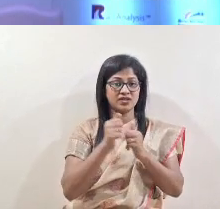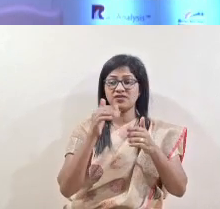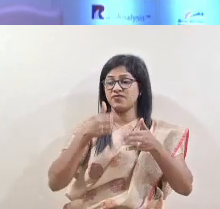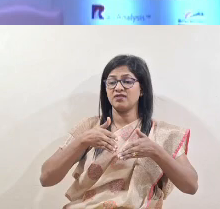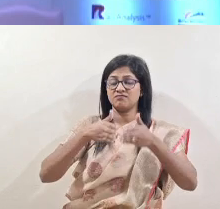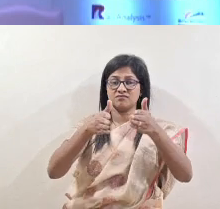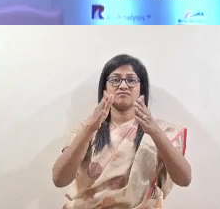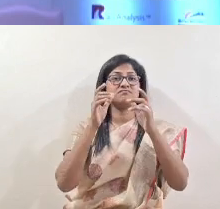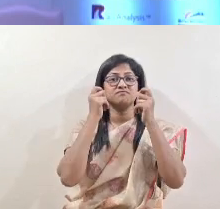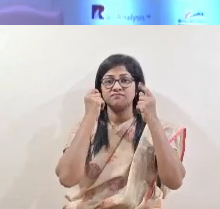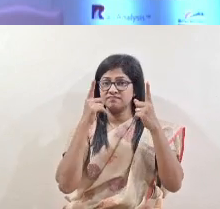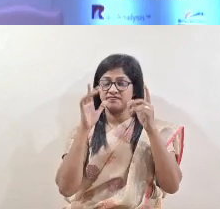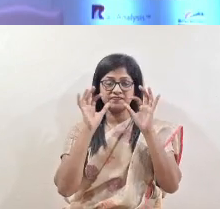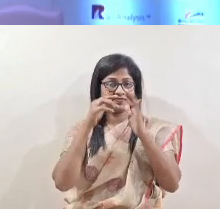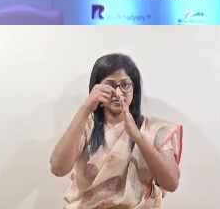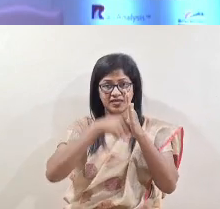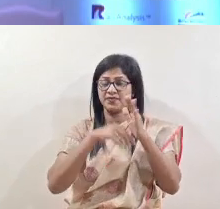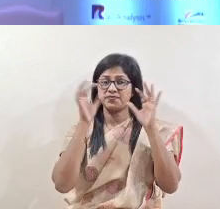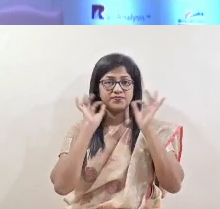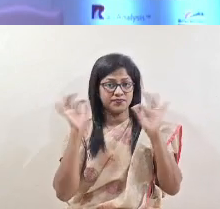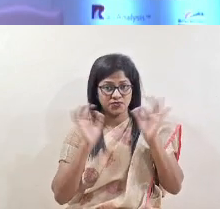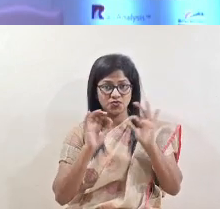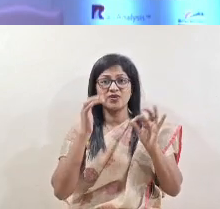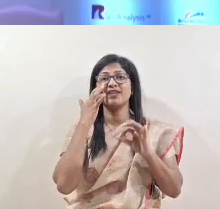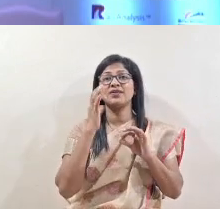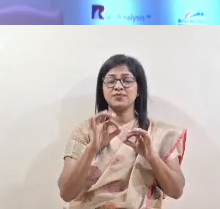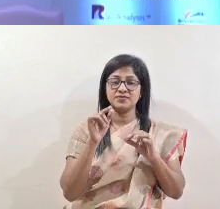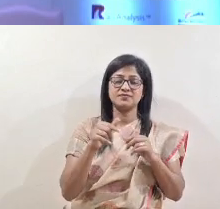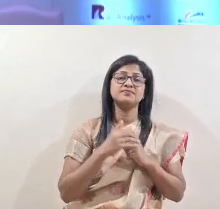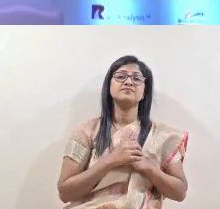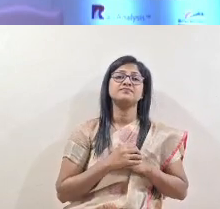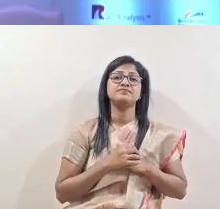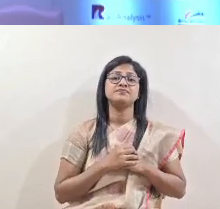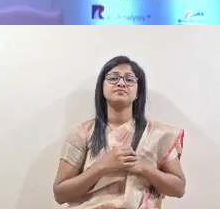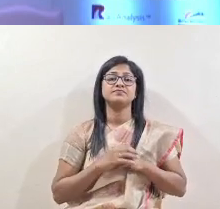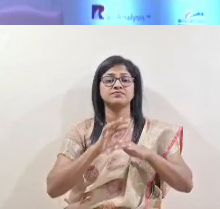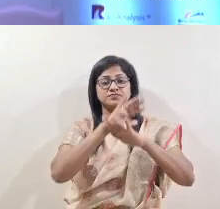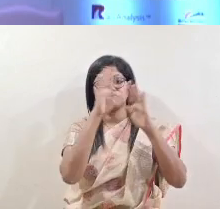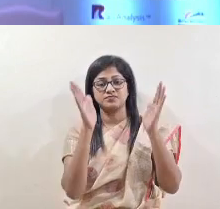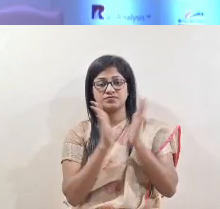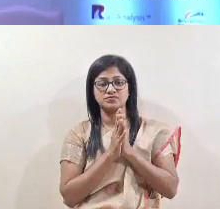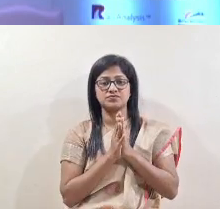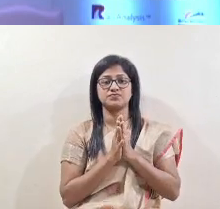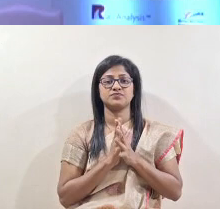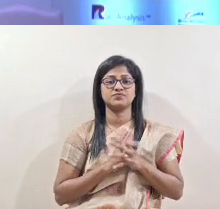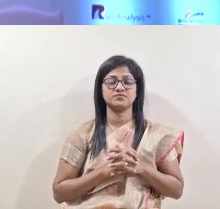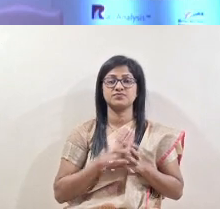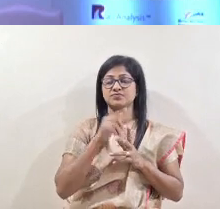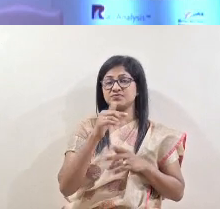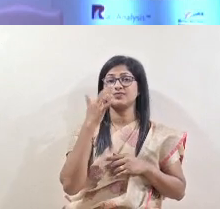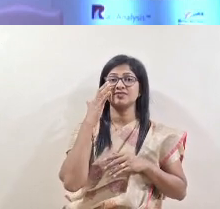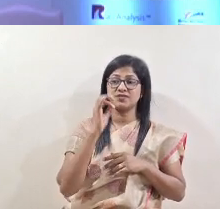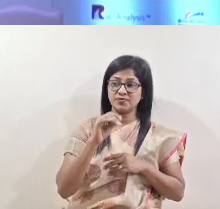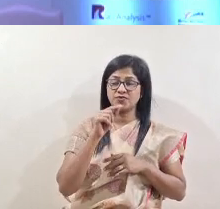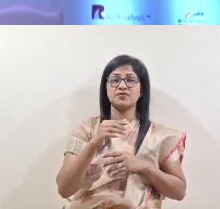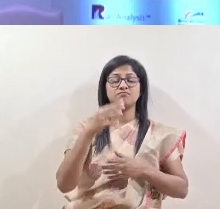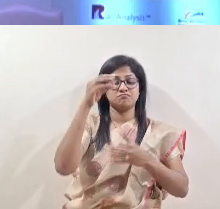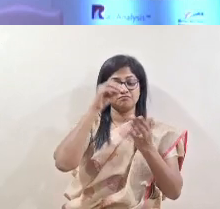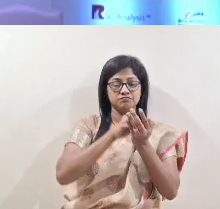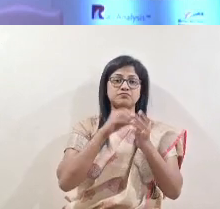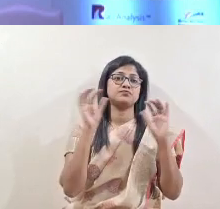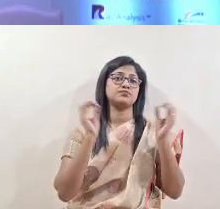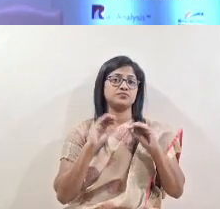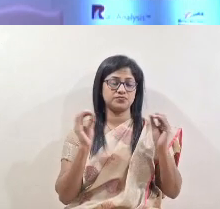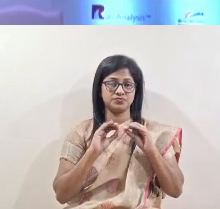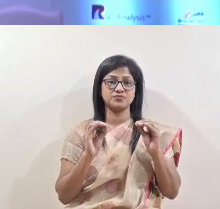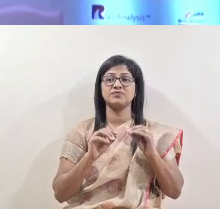not understood up to that much detail, and most importantly, overall this factor was not taken into consideration.